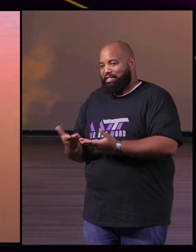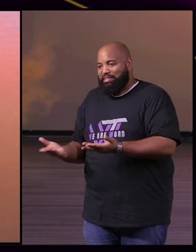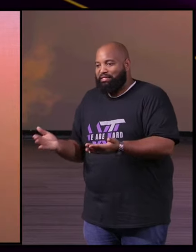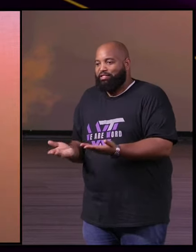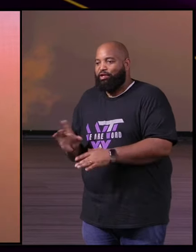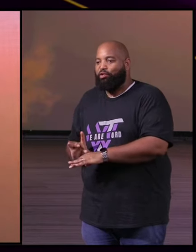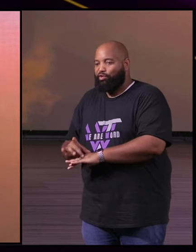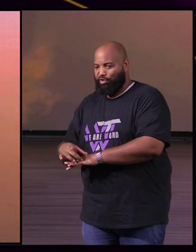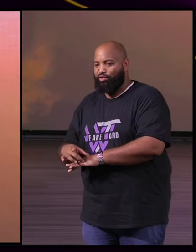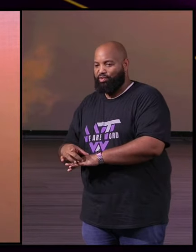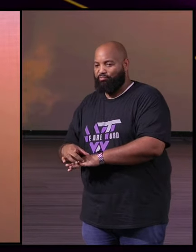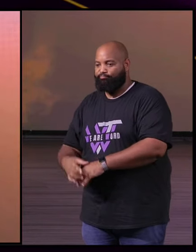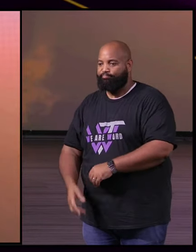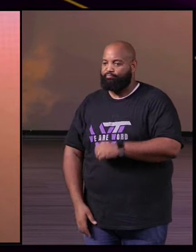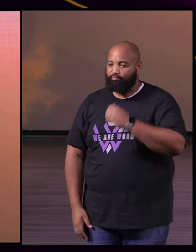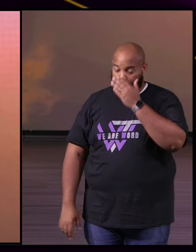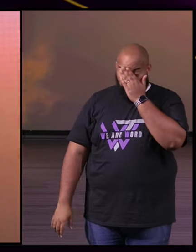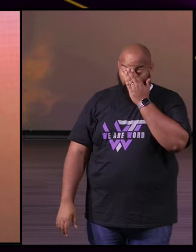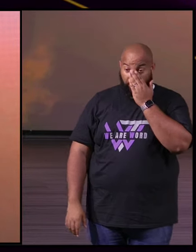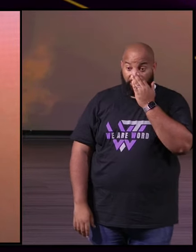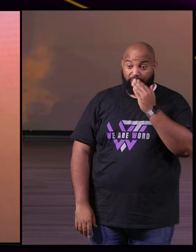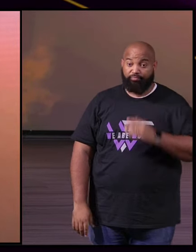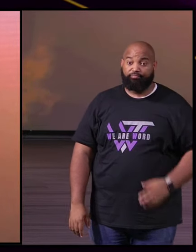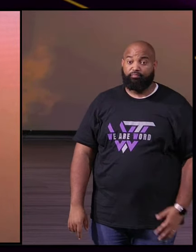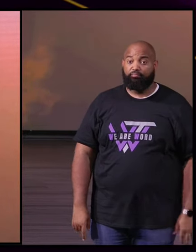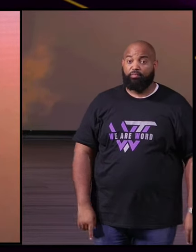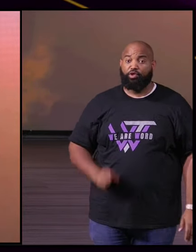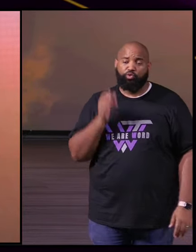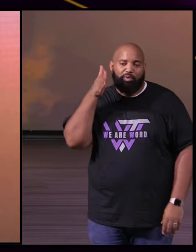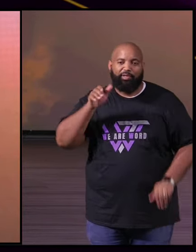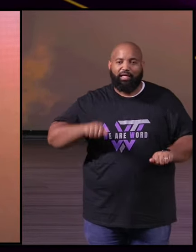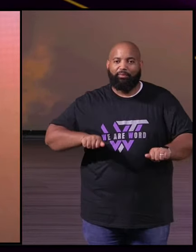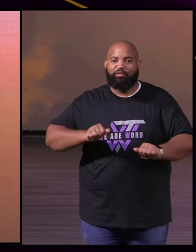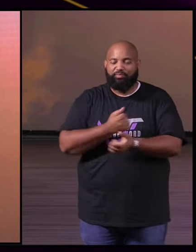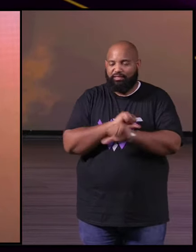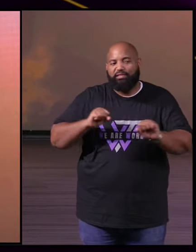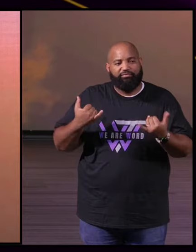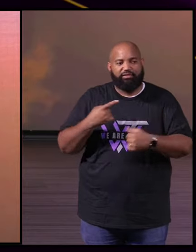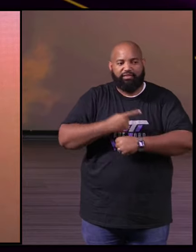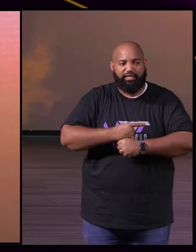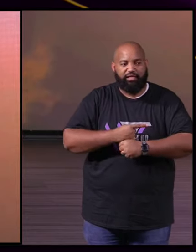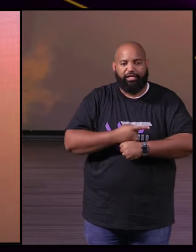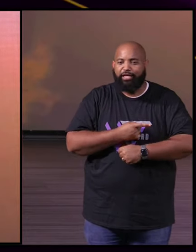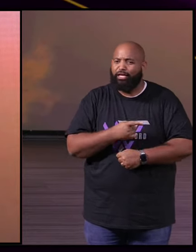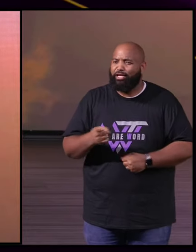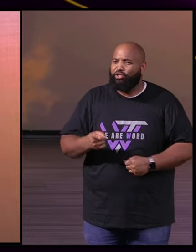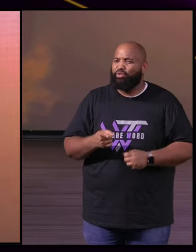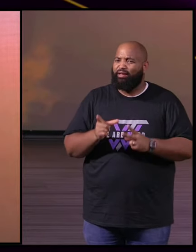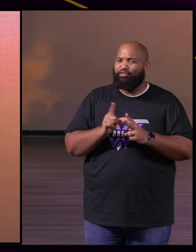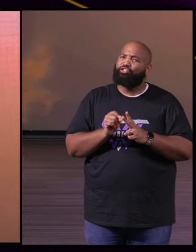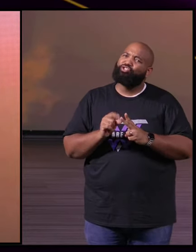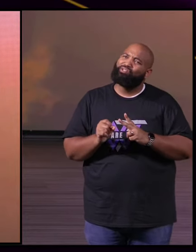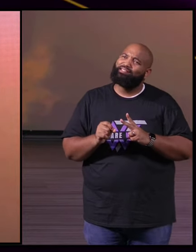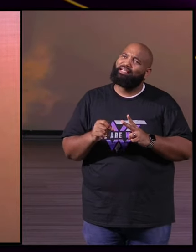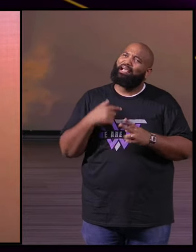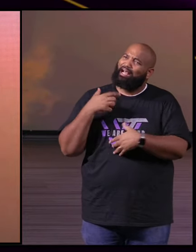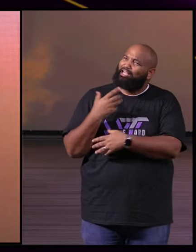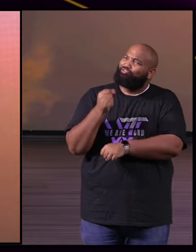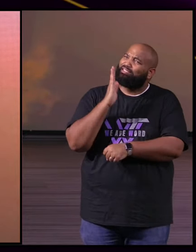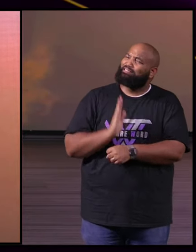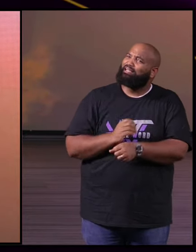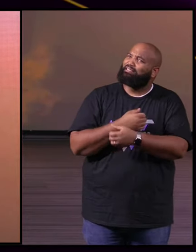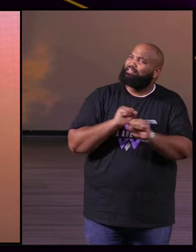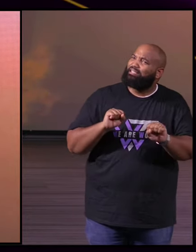In a moment, you're gonna have an opportunity to get saved, join the church. It's going to be your way of saying, I trust